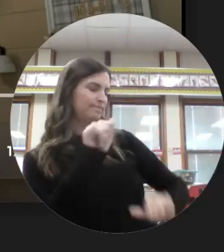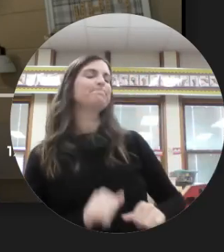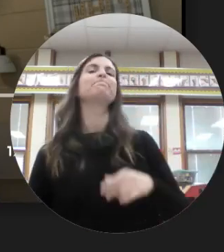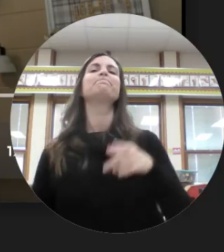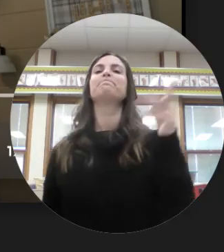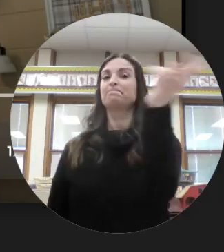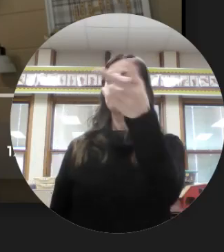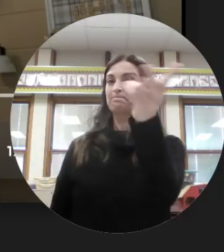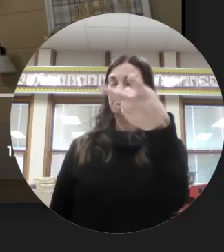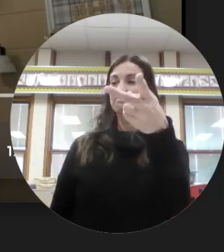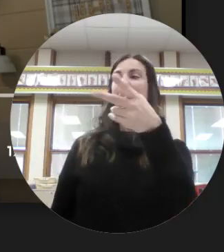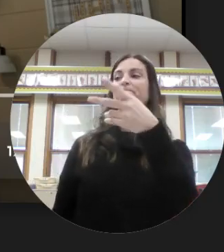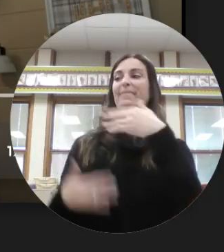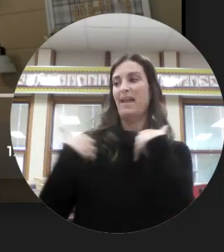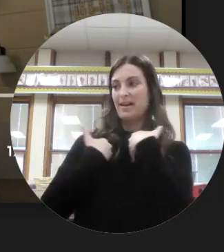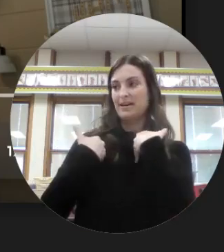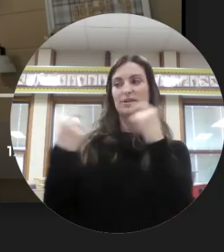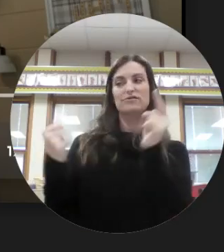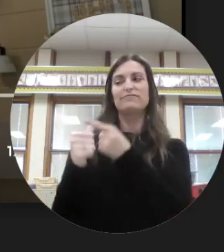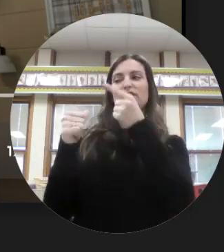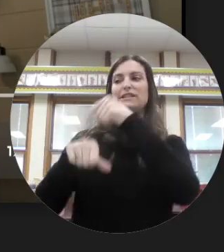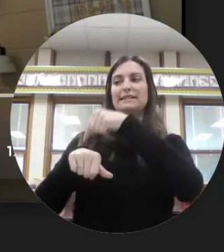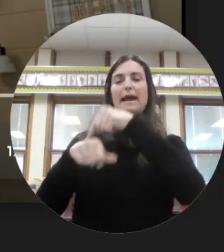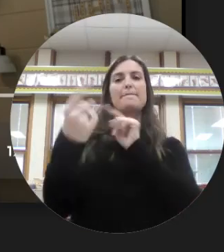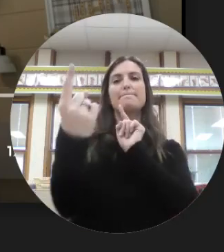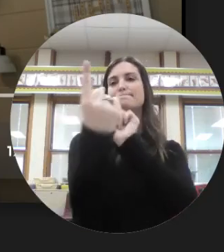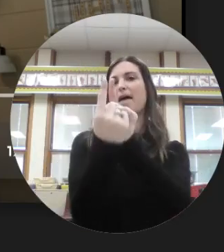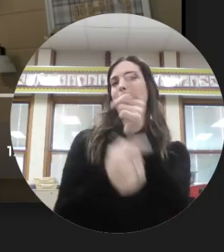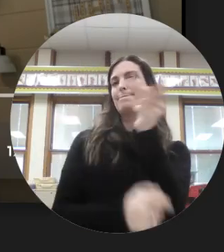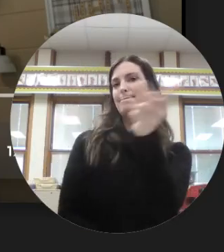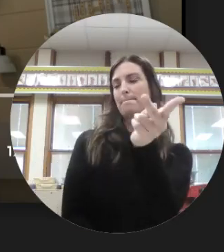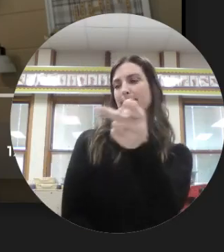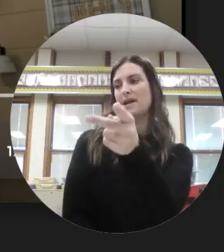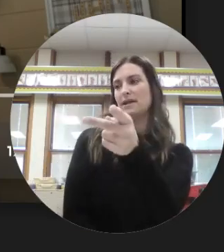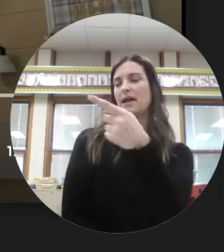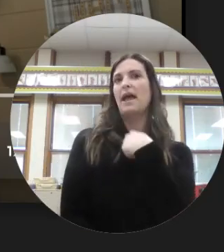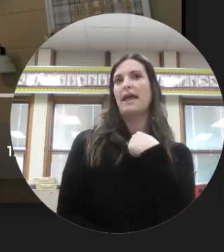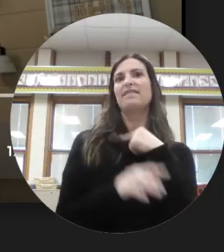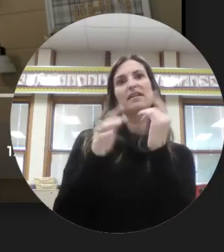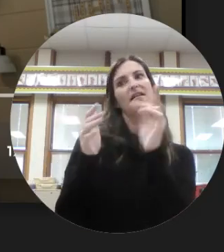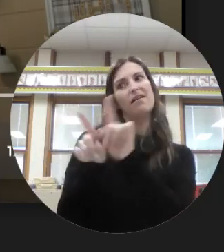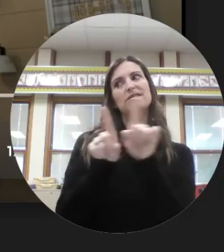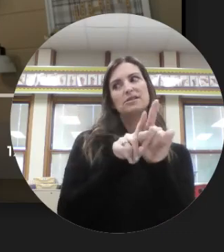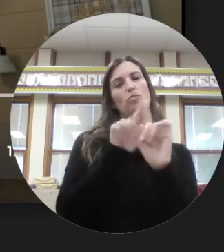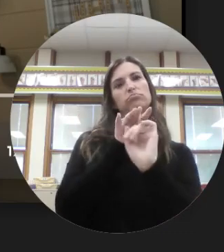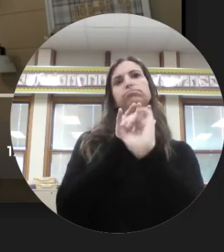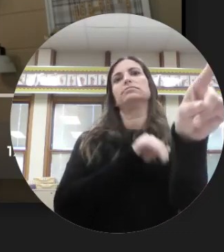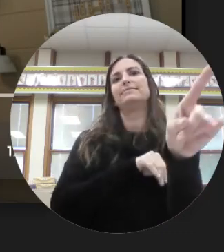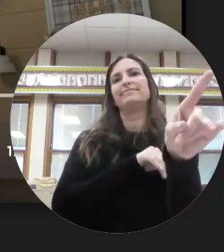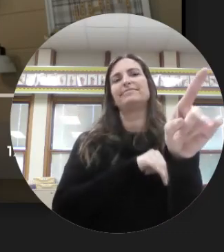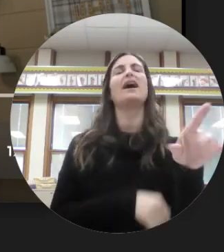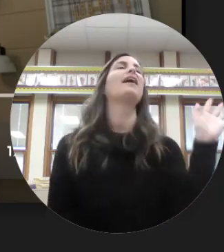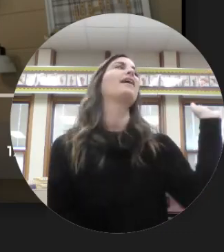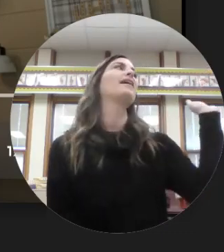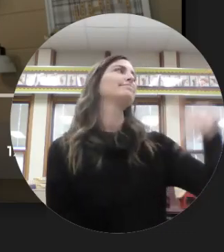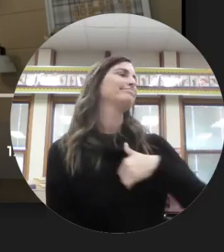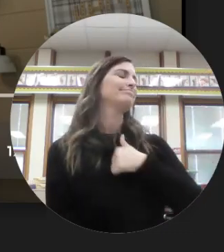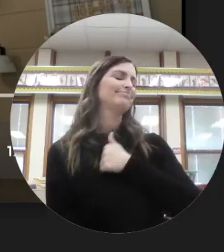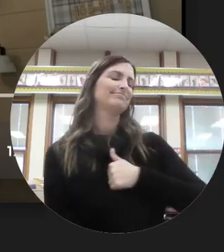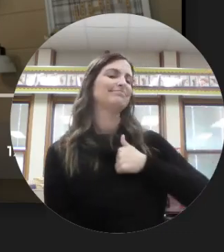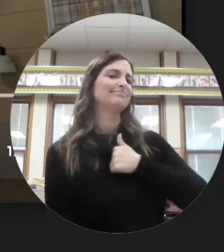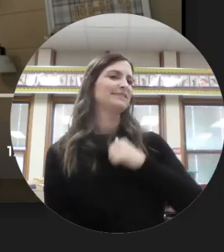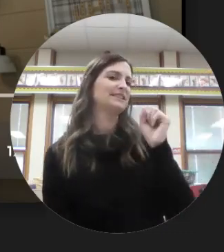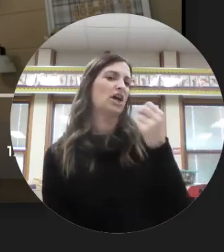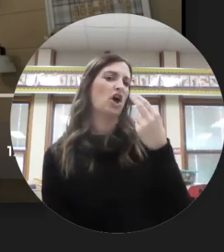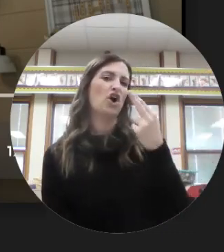first animals I ever met," said Roz. "They were also the first animals who ever ran away from me." "Yeah, sorry about that," said Shelly as the